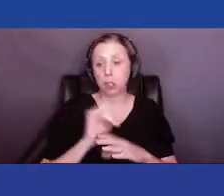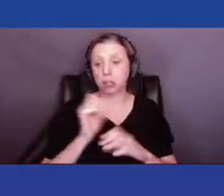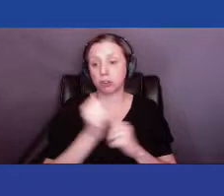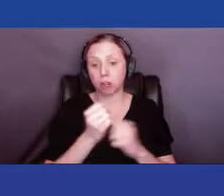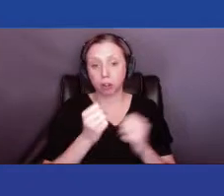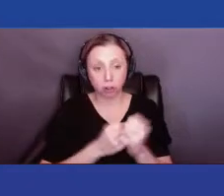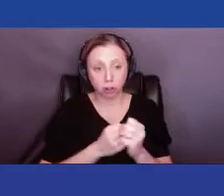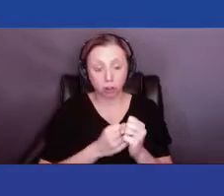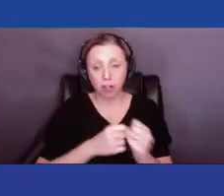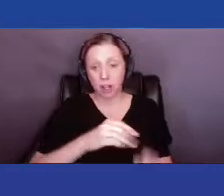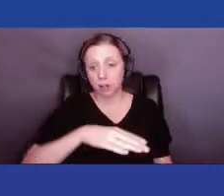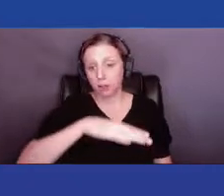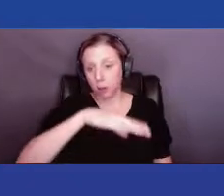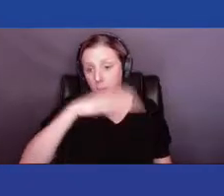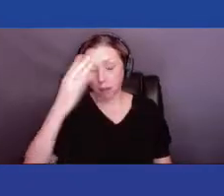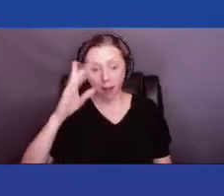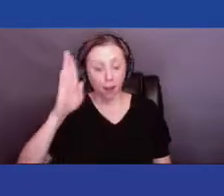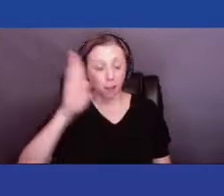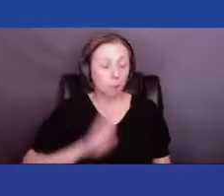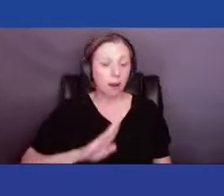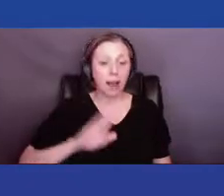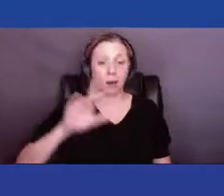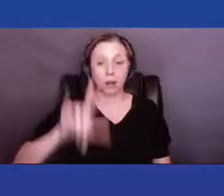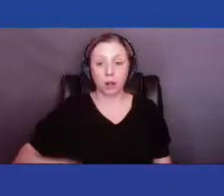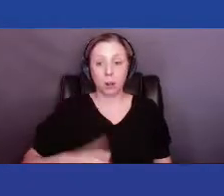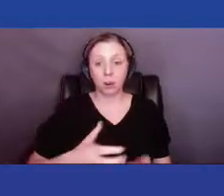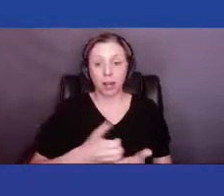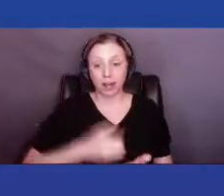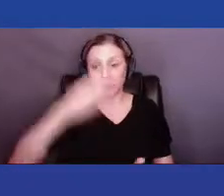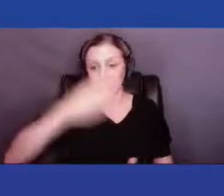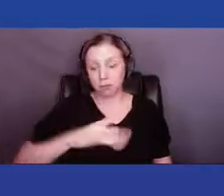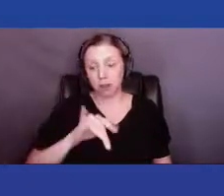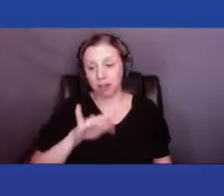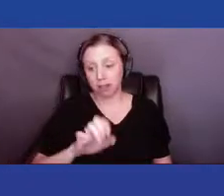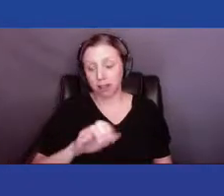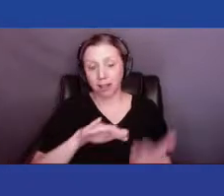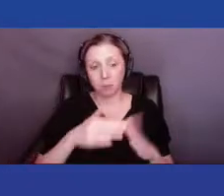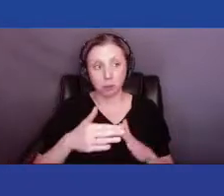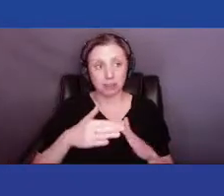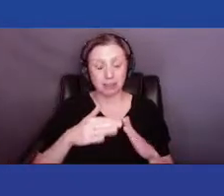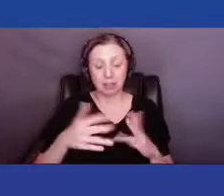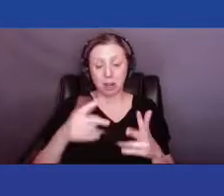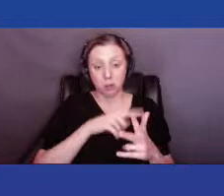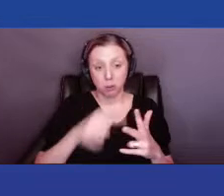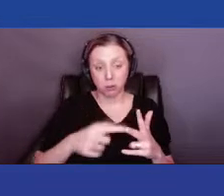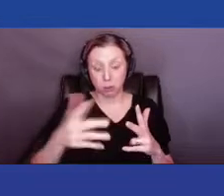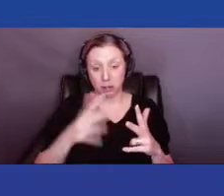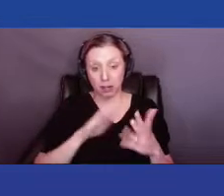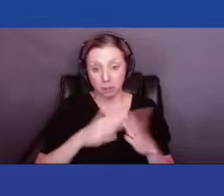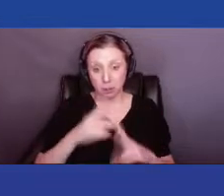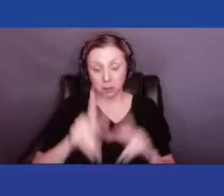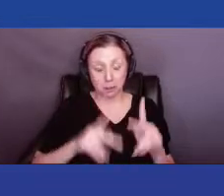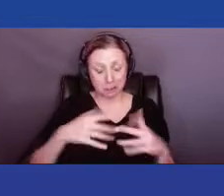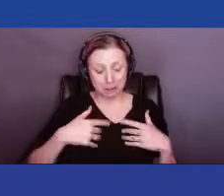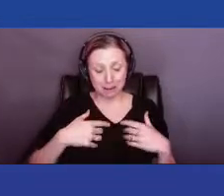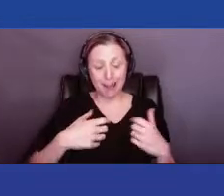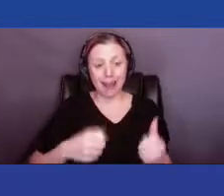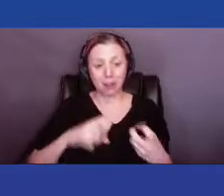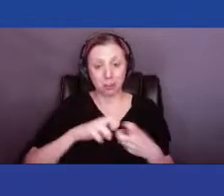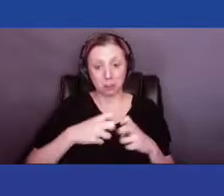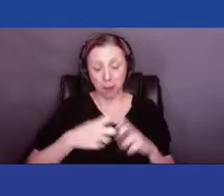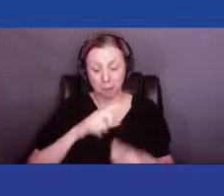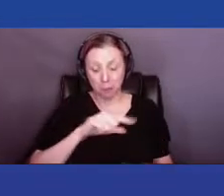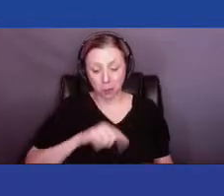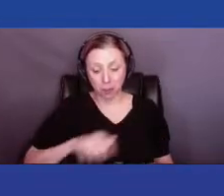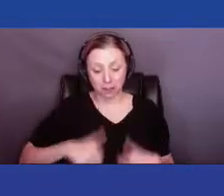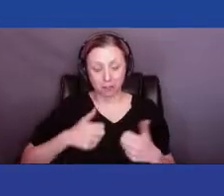are Black and brown, low-income frontline communities, and they're communities in which people are suffering health-wise and in quality of life